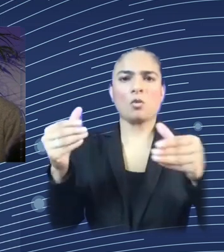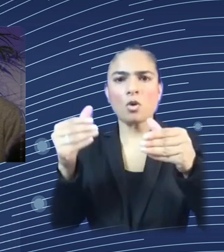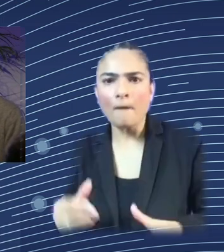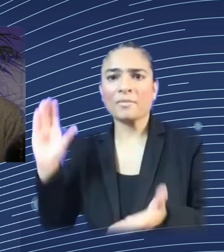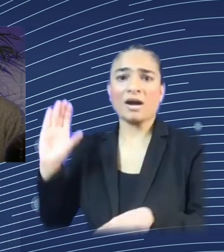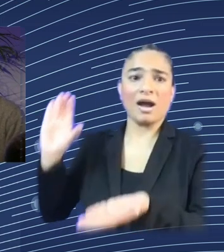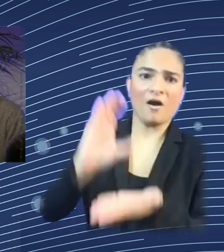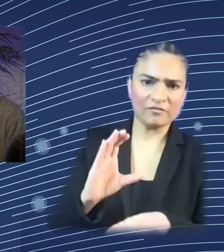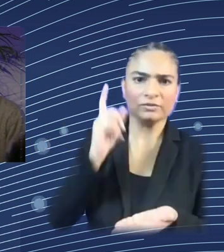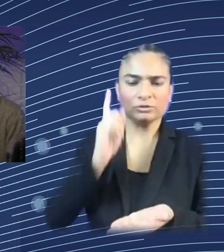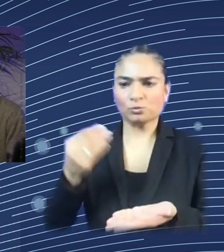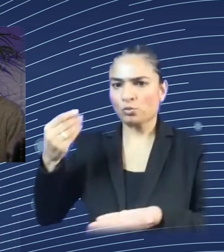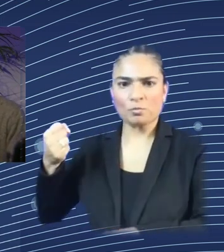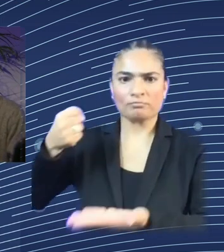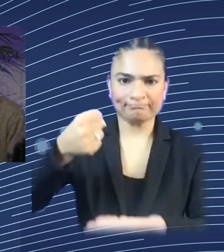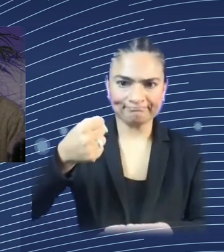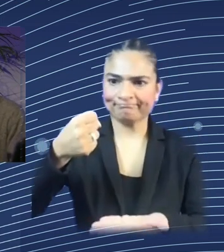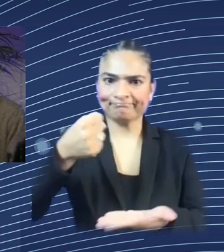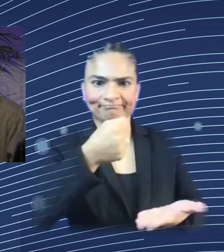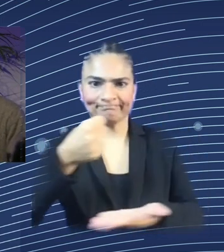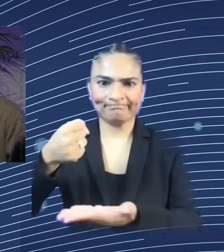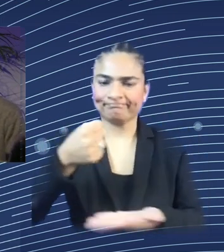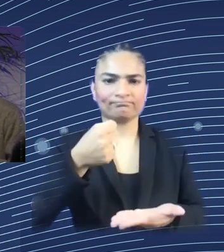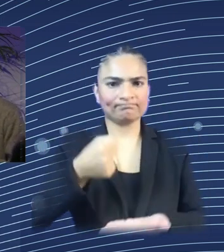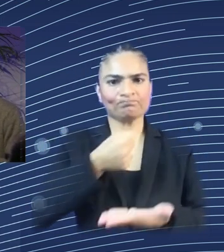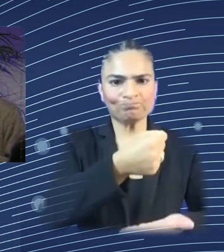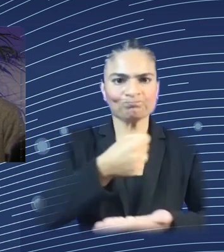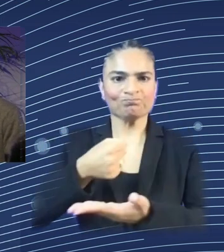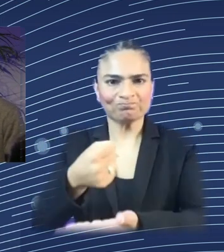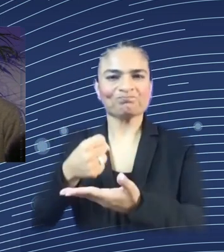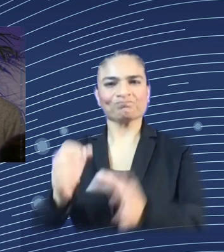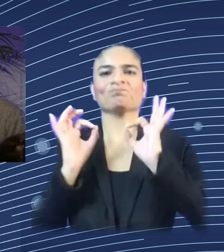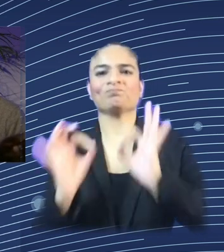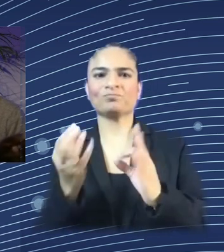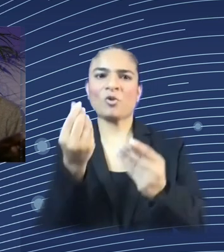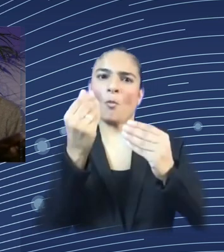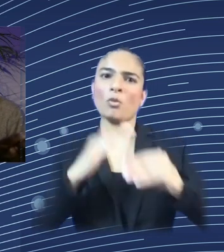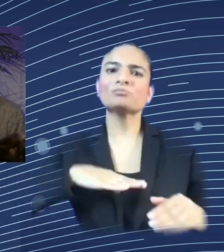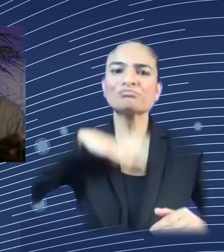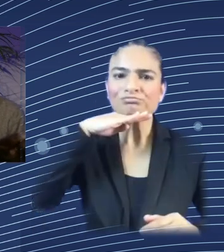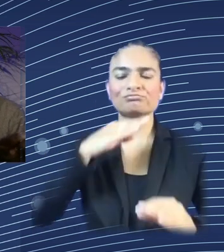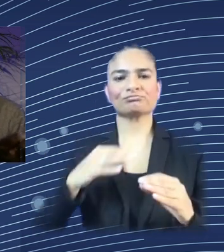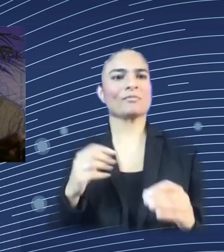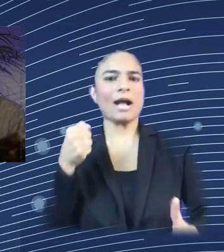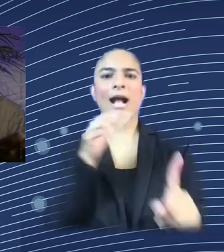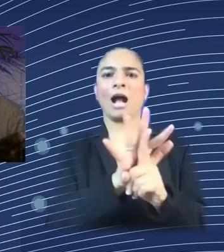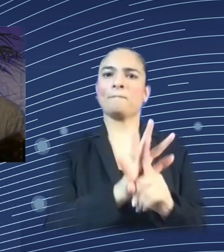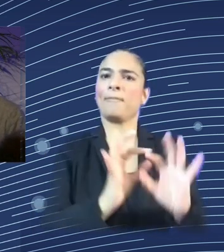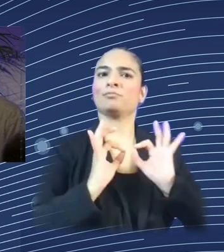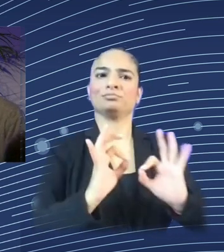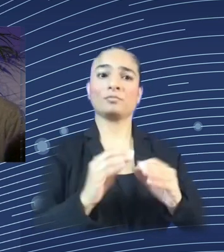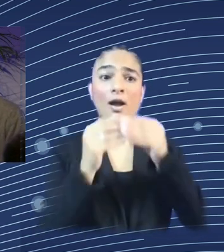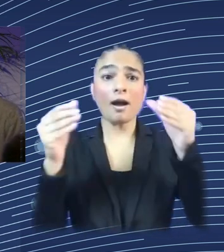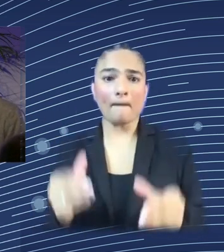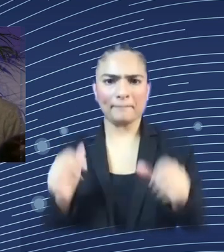example, GHG emissions. Investment funds can use ESG data to compare and select